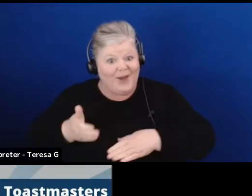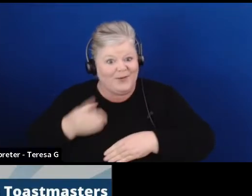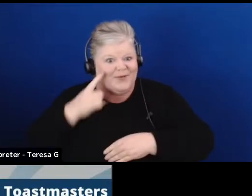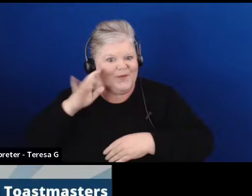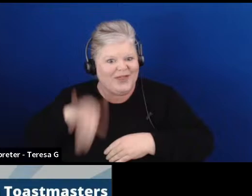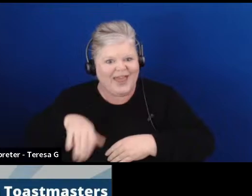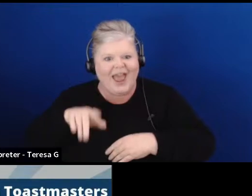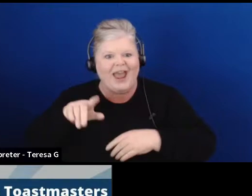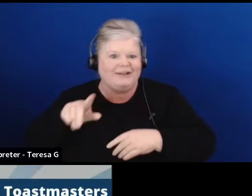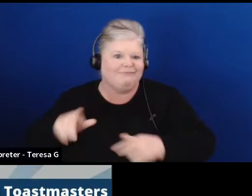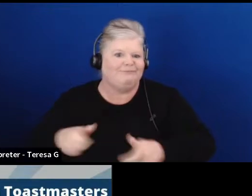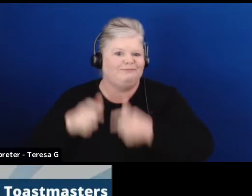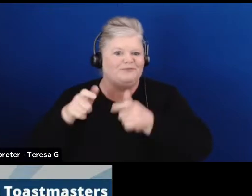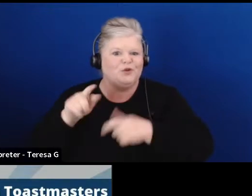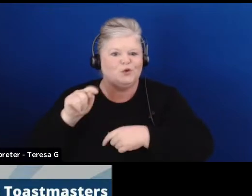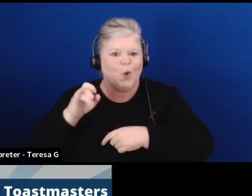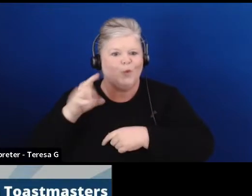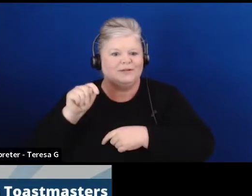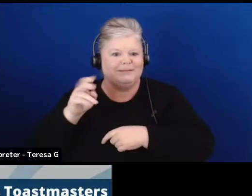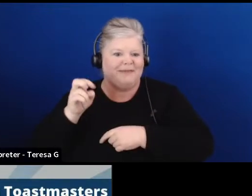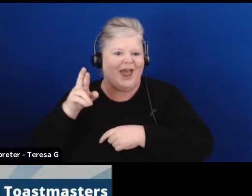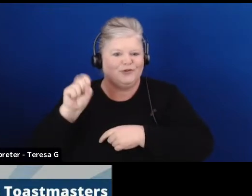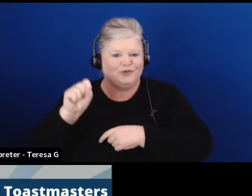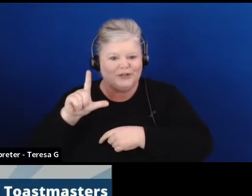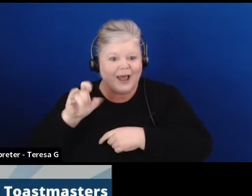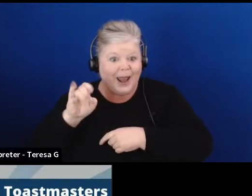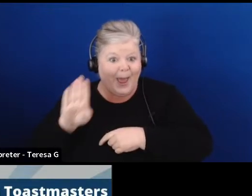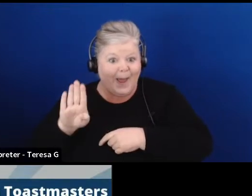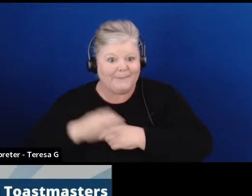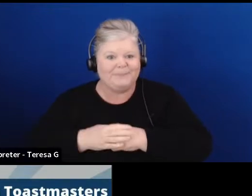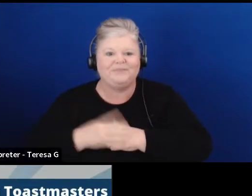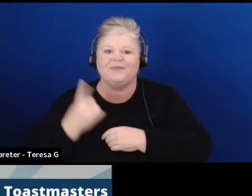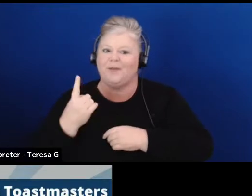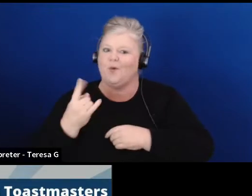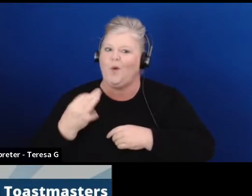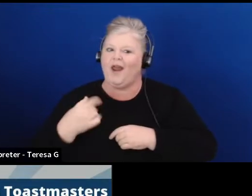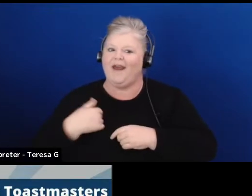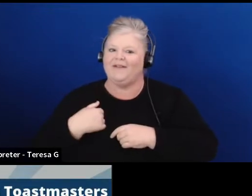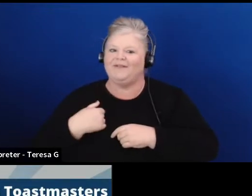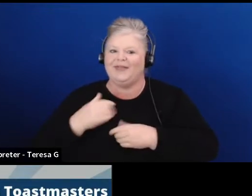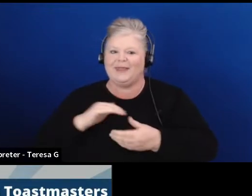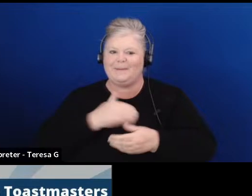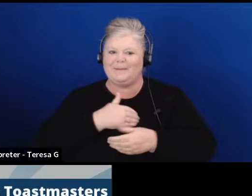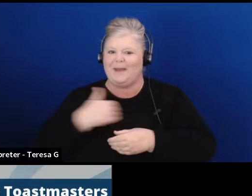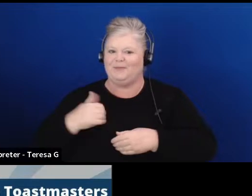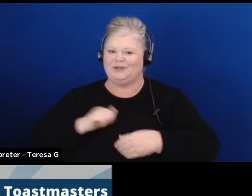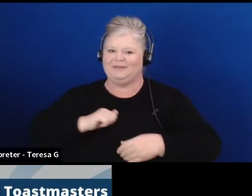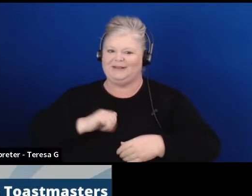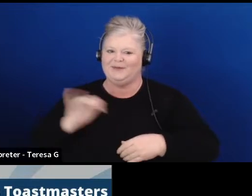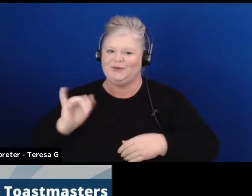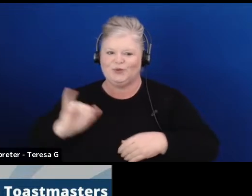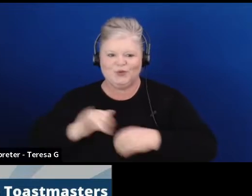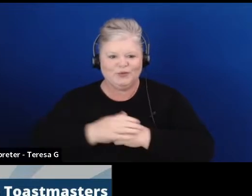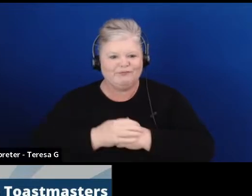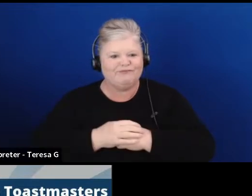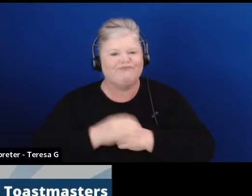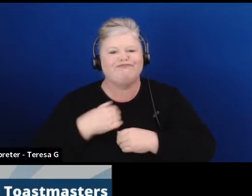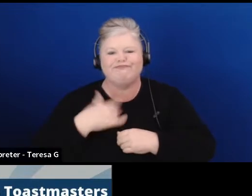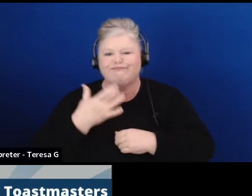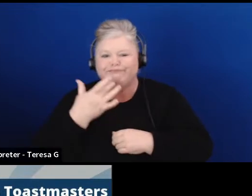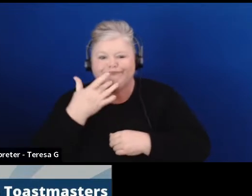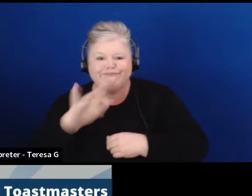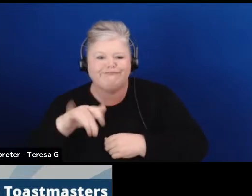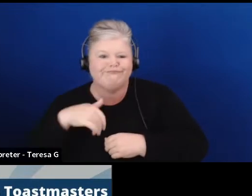Toastmasters. And I've been with Harry, I'm one of the charter members myself. So I'm fortunate to be able to see